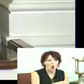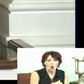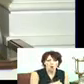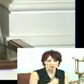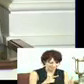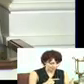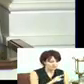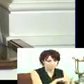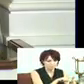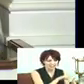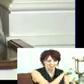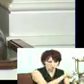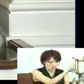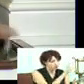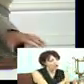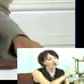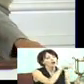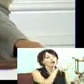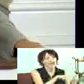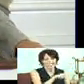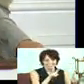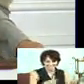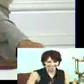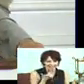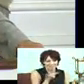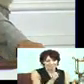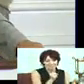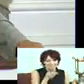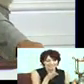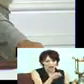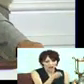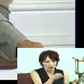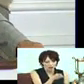lifestyle. The early Christians called it the way.